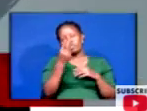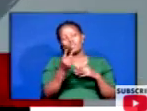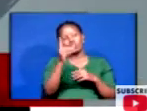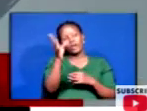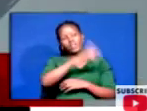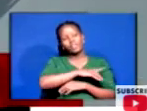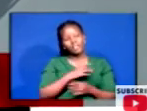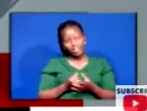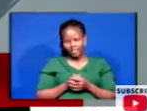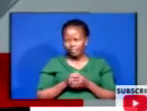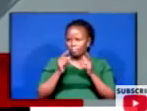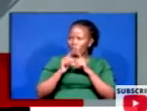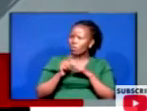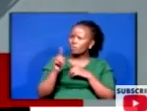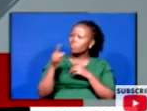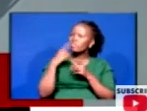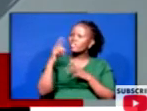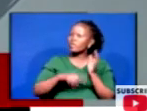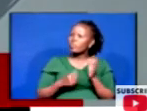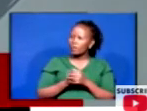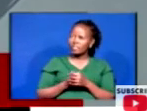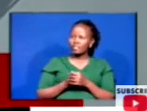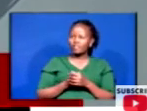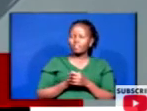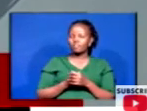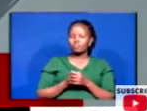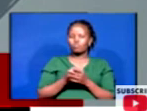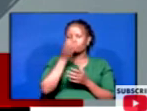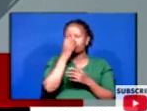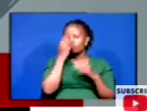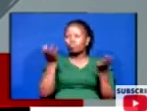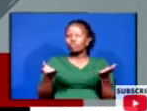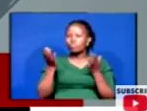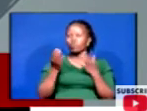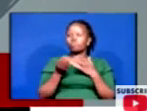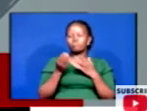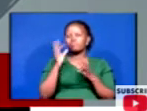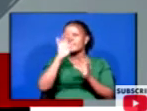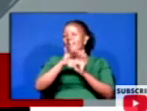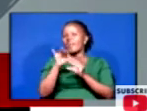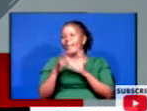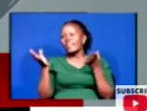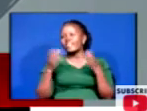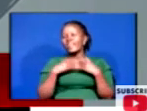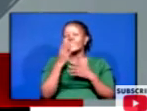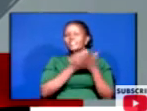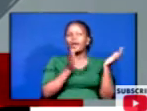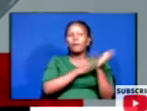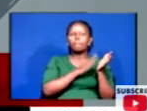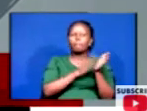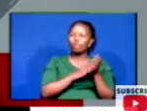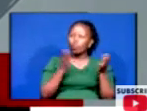that the president-elect in his victory speech made some comments. That's right. And you know, we'll get into those details.